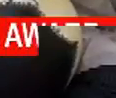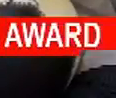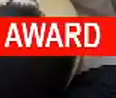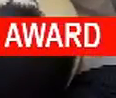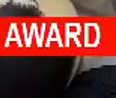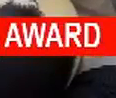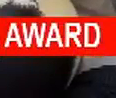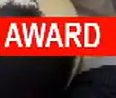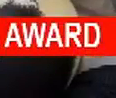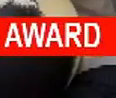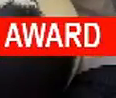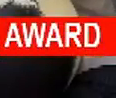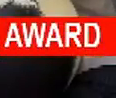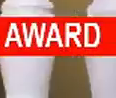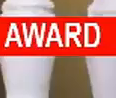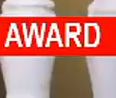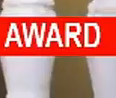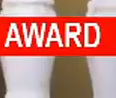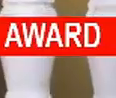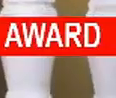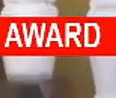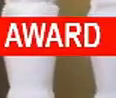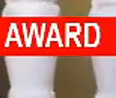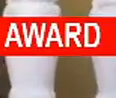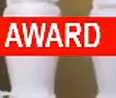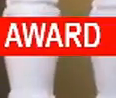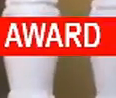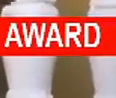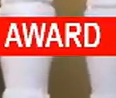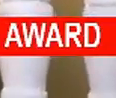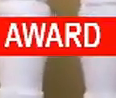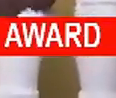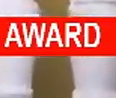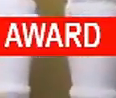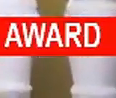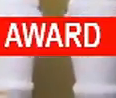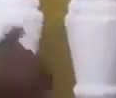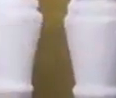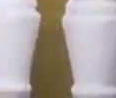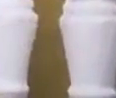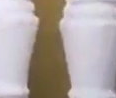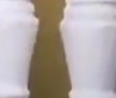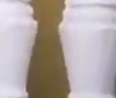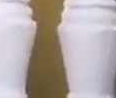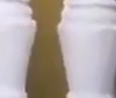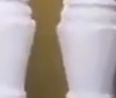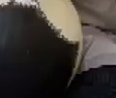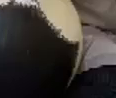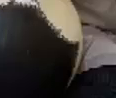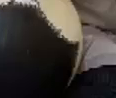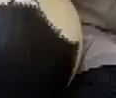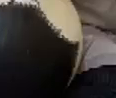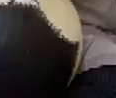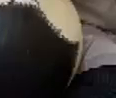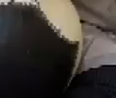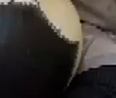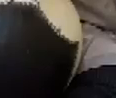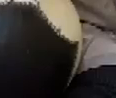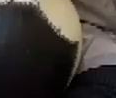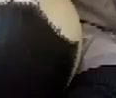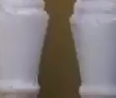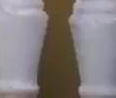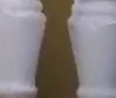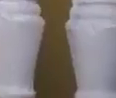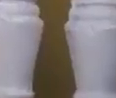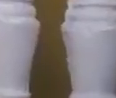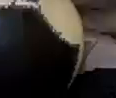konkoto futo koto furkoto mutonya de manin kolko sila koto wakata sate koto prince ko yatala mamanta nan